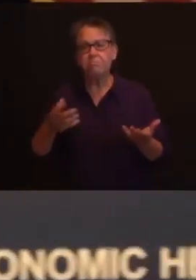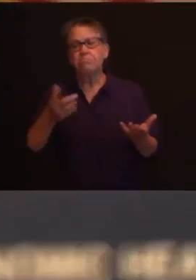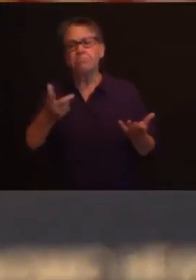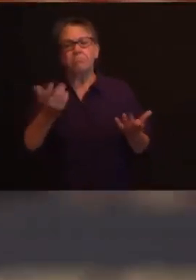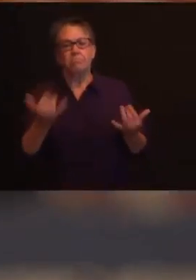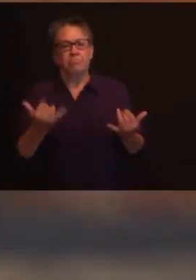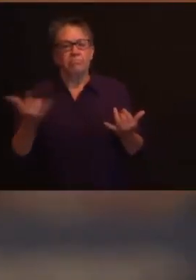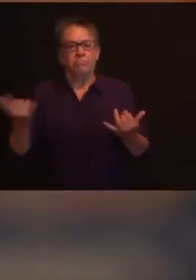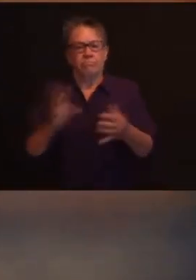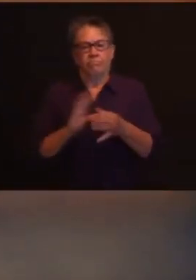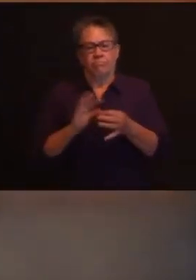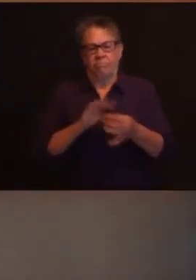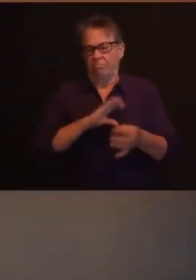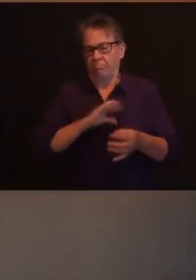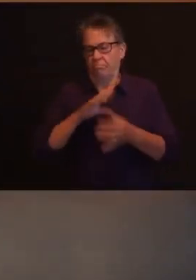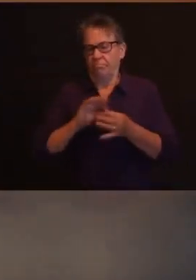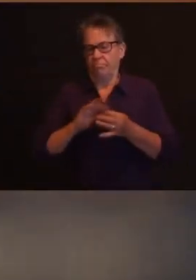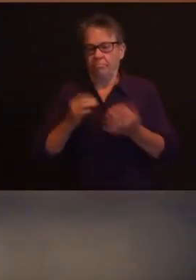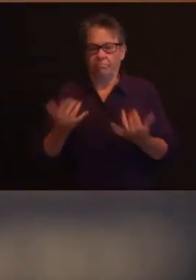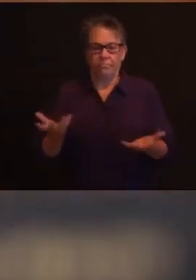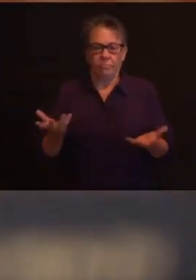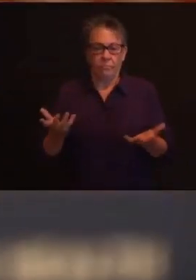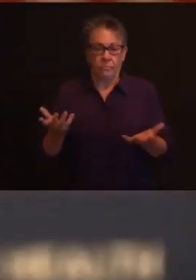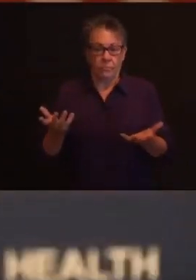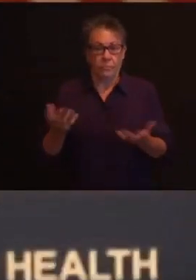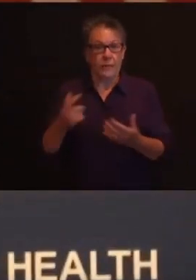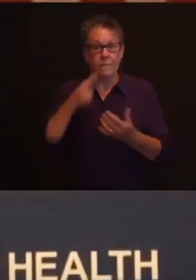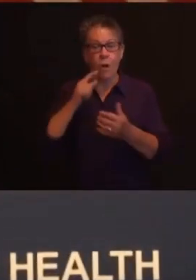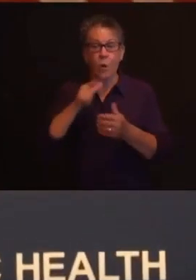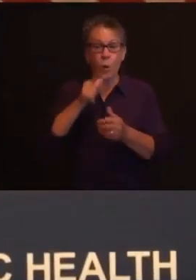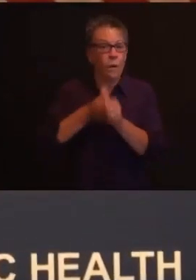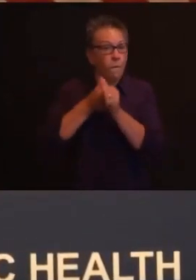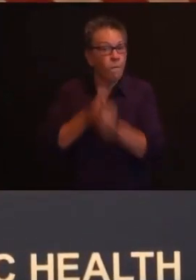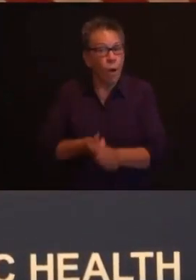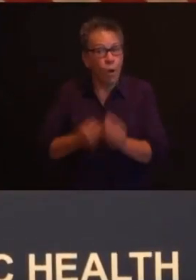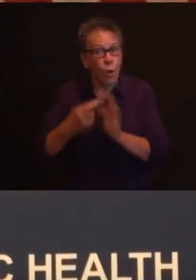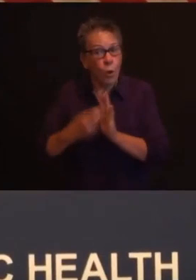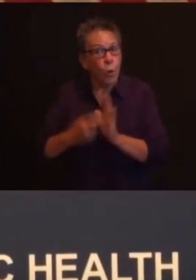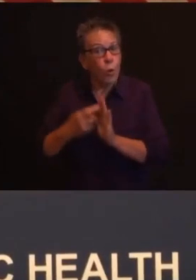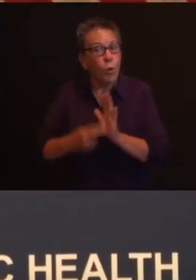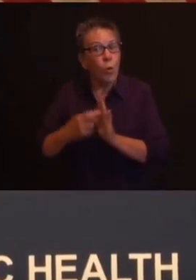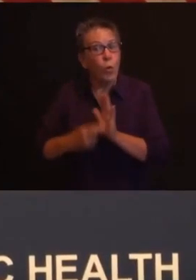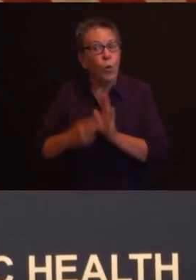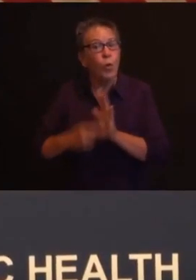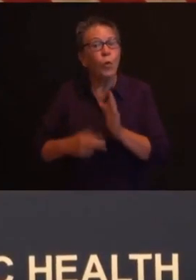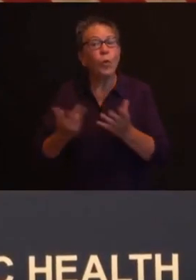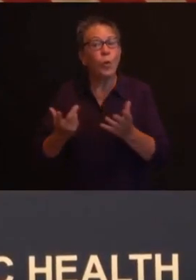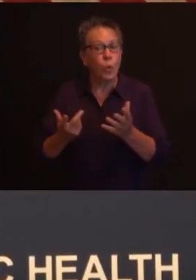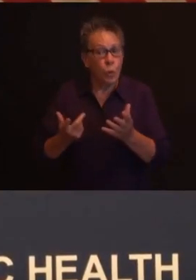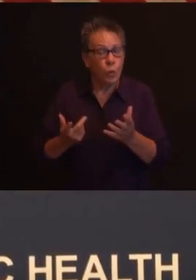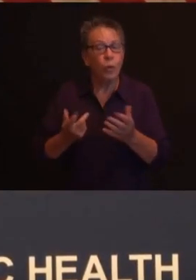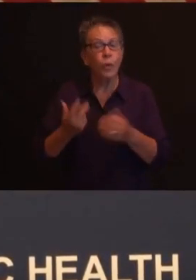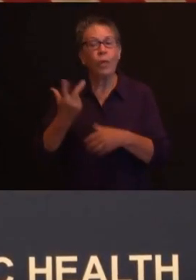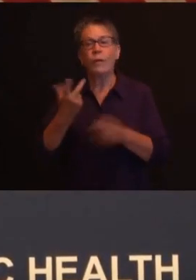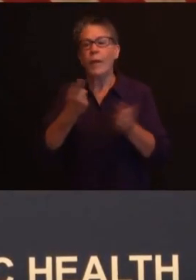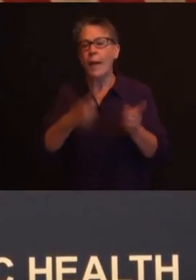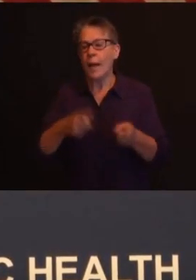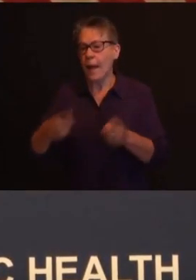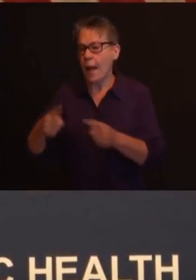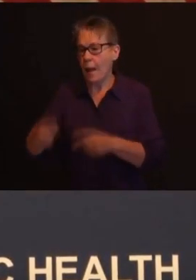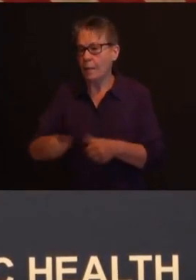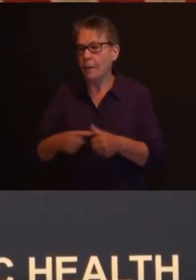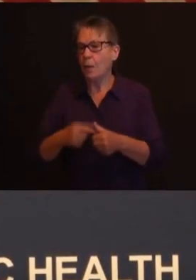With regards to EO compliance over the holiday weekend, there was basically 3 incidents. One, a gym owner in Linden